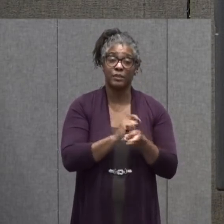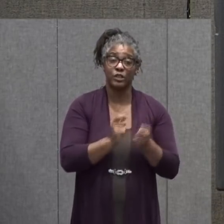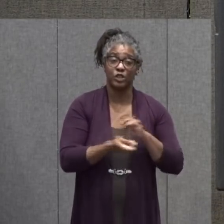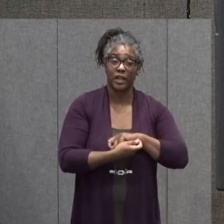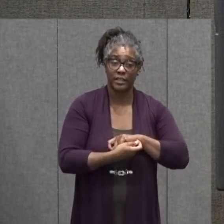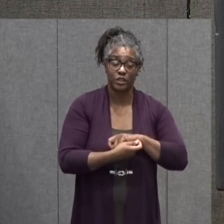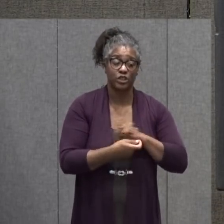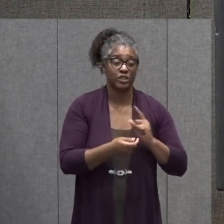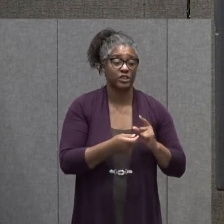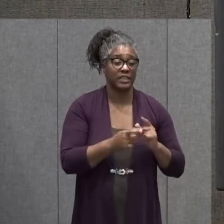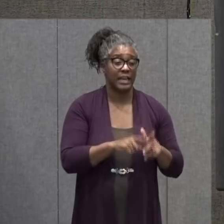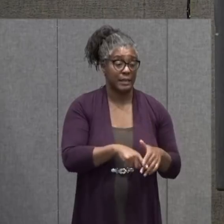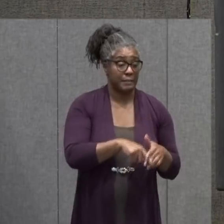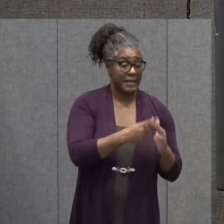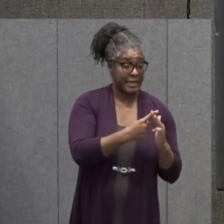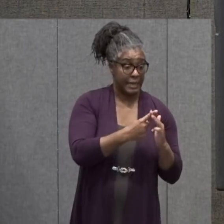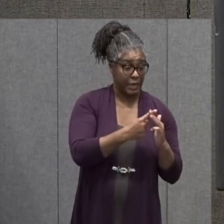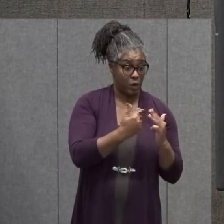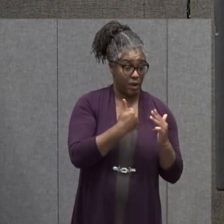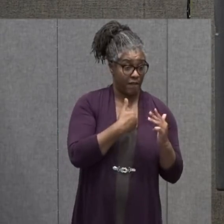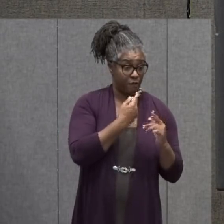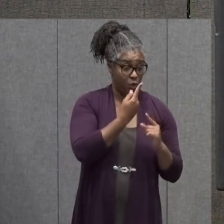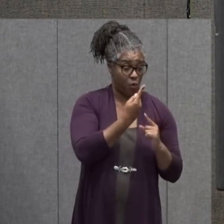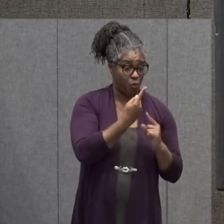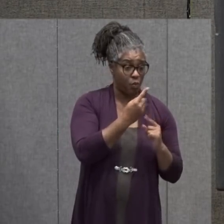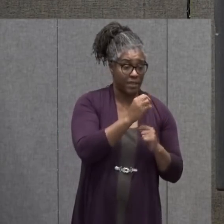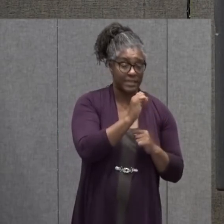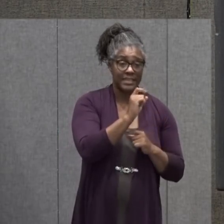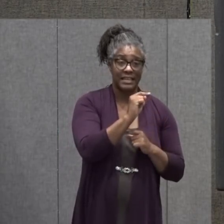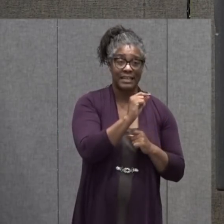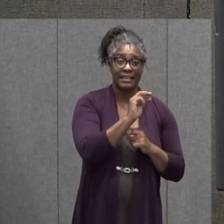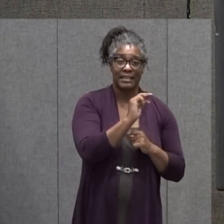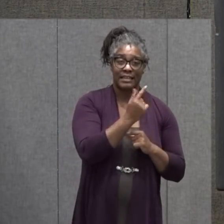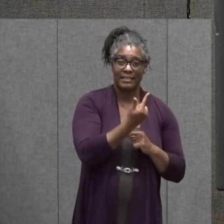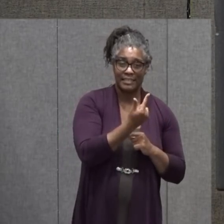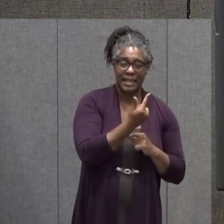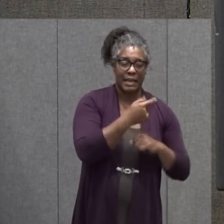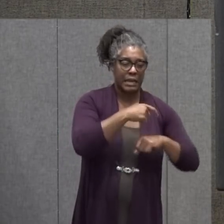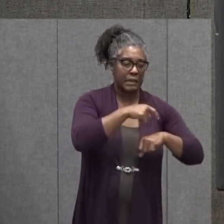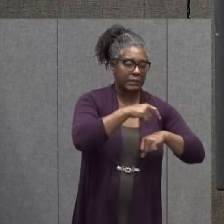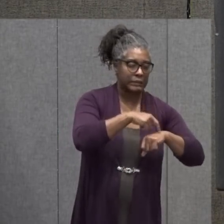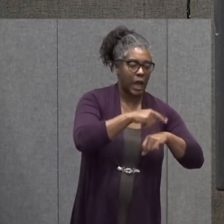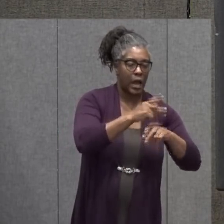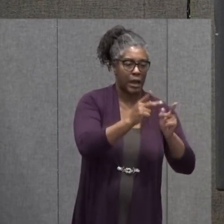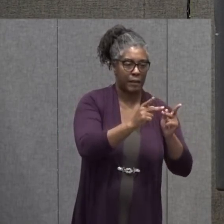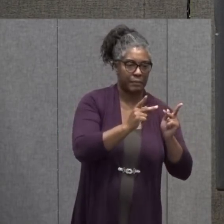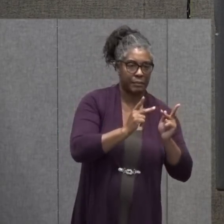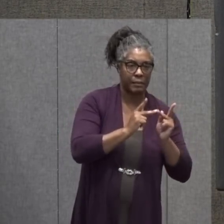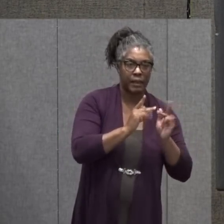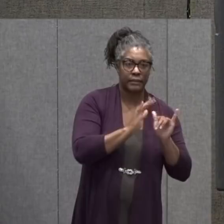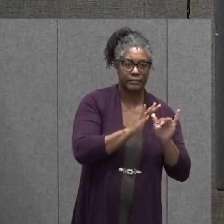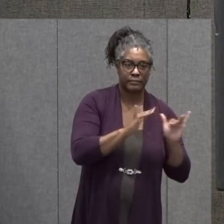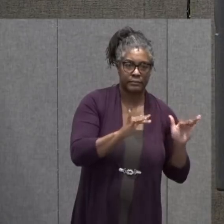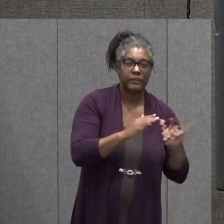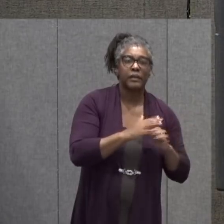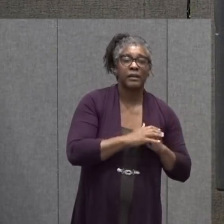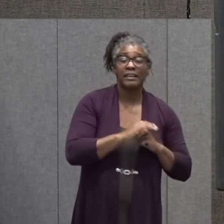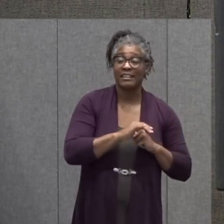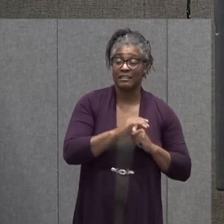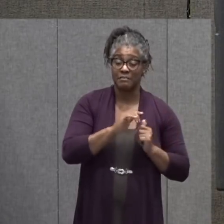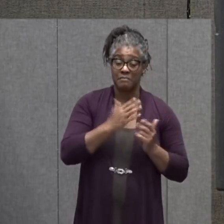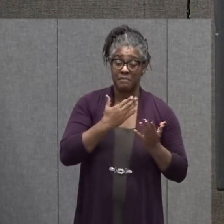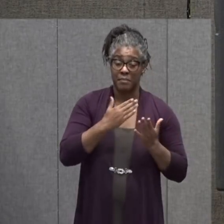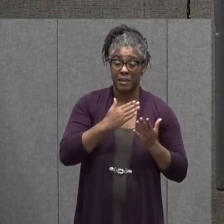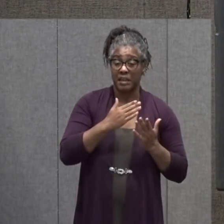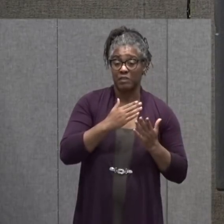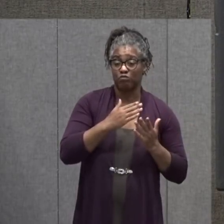may change. Or maybe your setting stays the same. If you're writing your own fairy tale, the only person who can really control your setting is you,